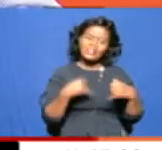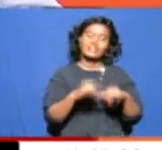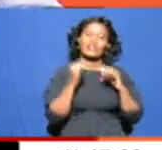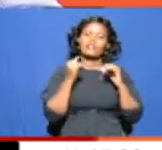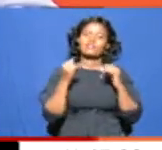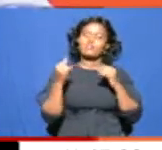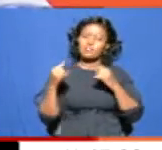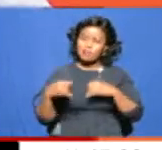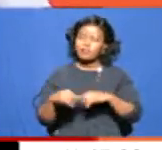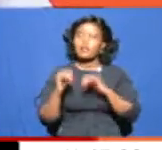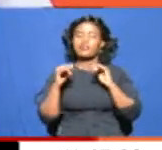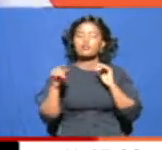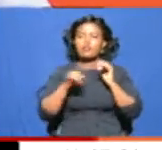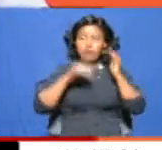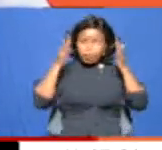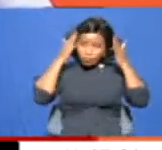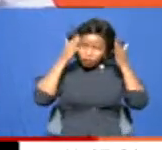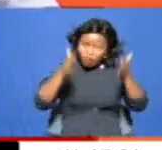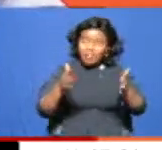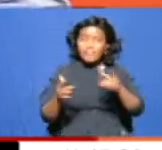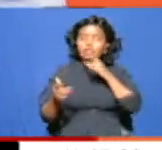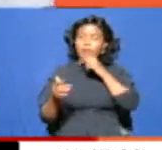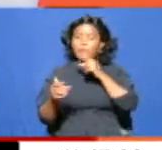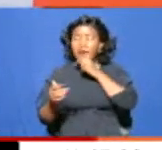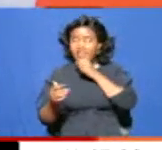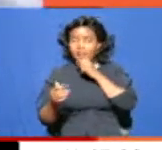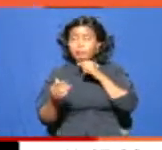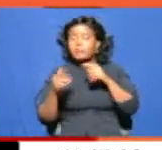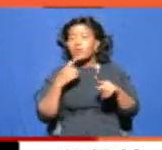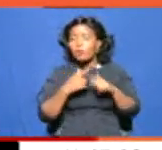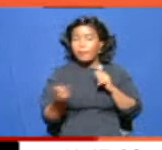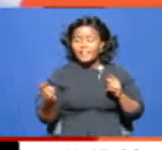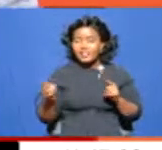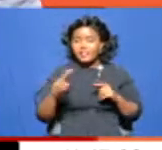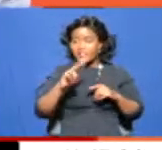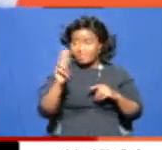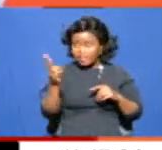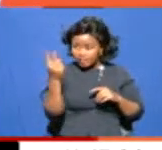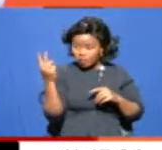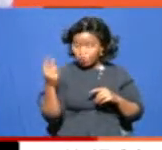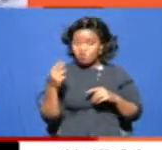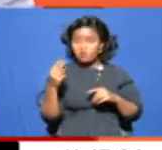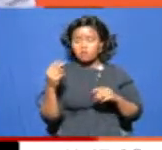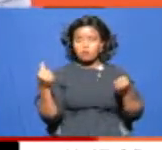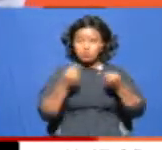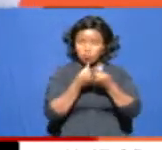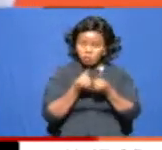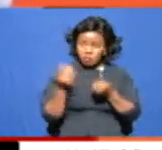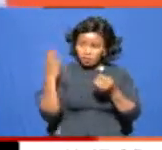on the men's side of the game. Mm-hmm. But in the second edition, which was last year, we had